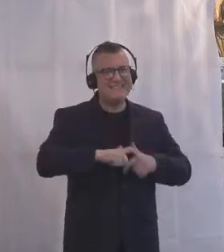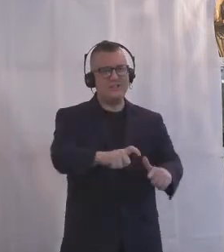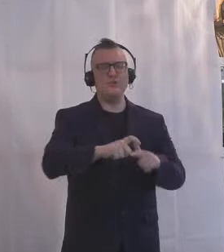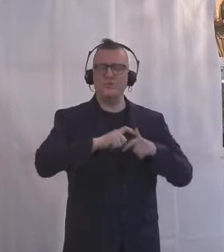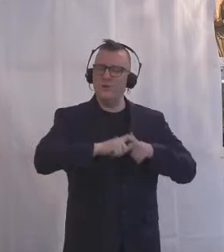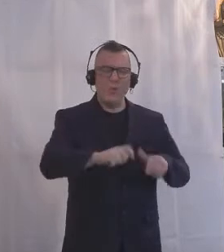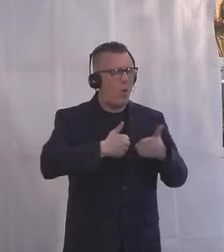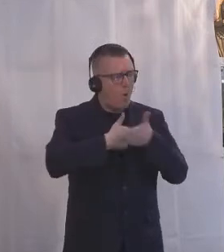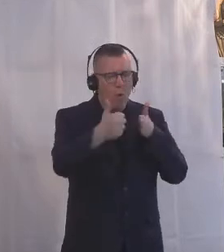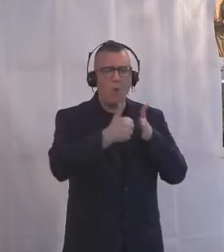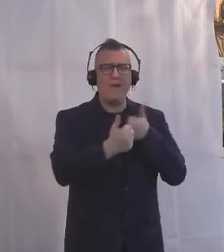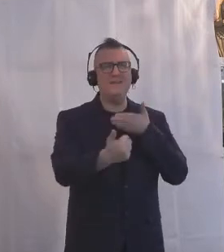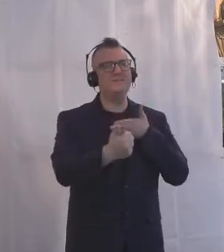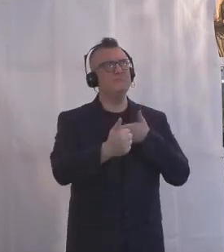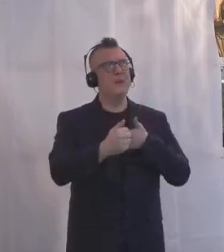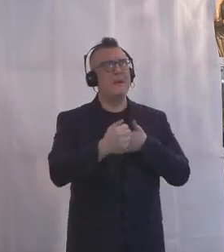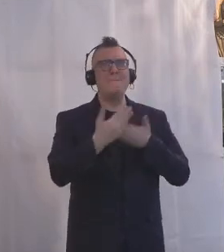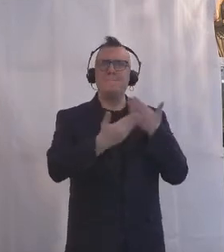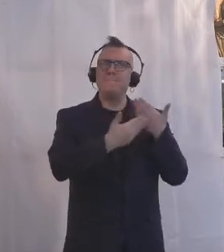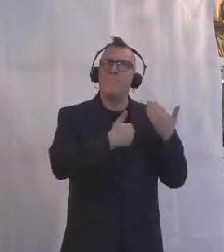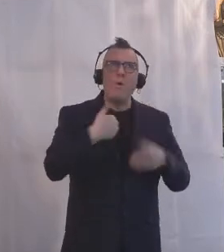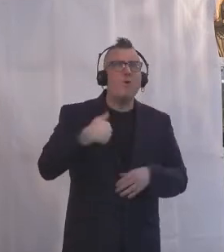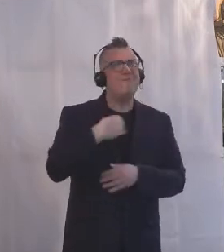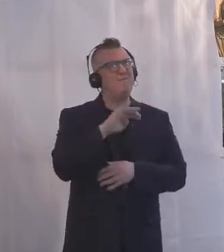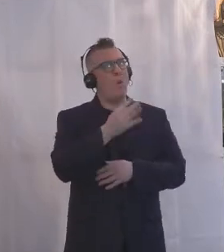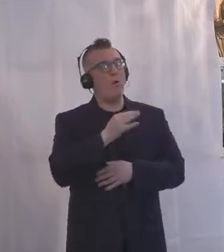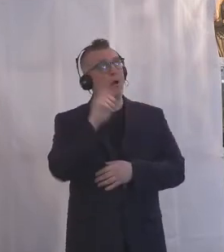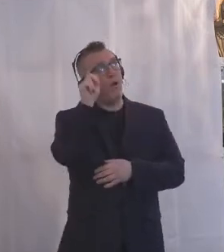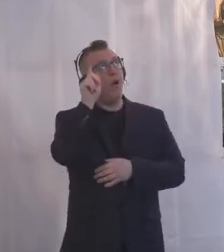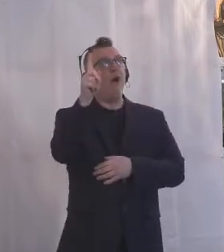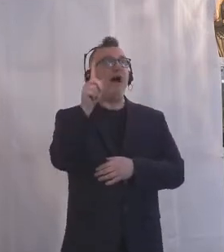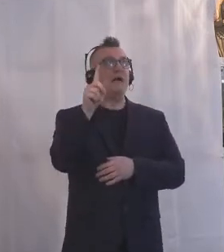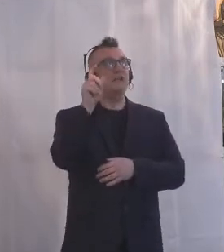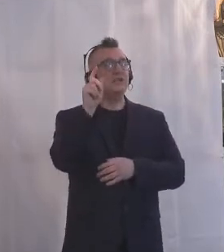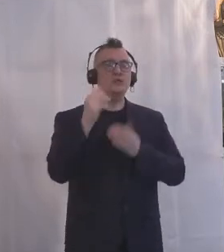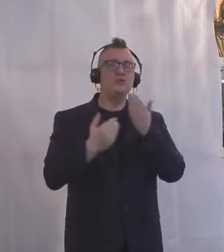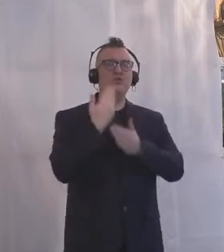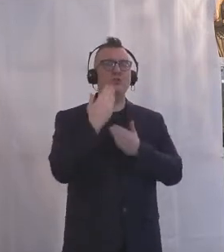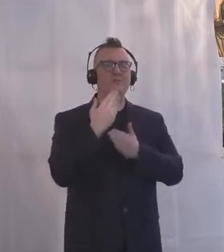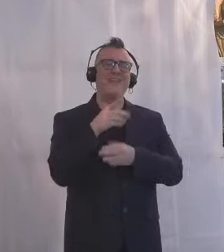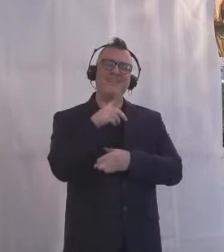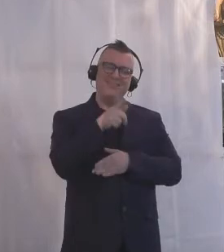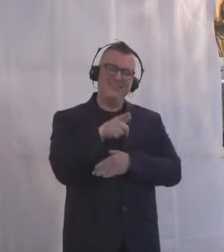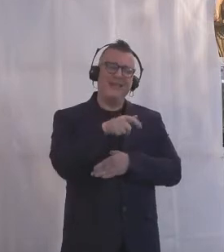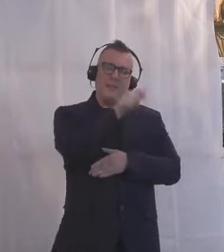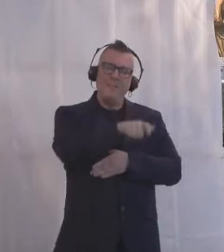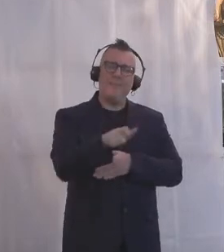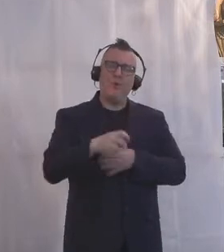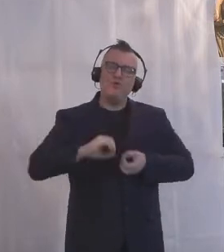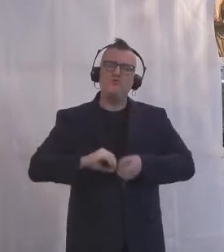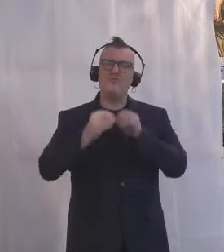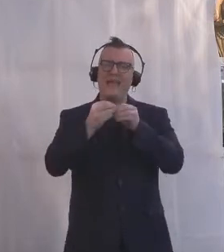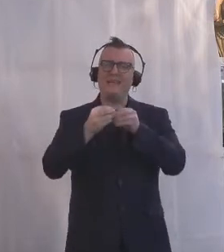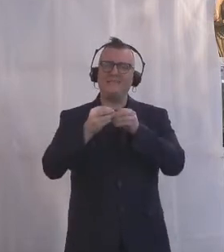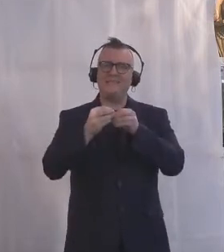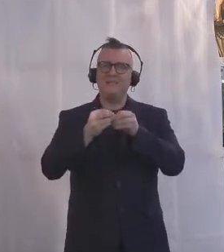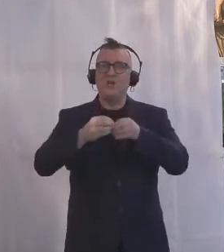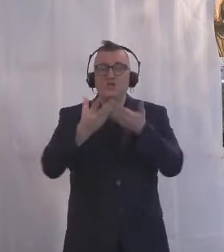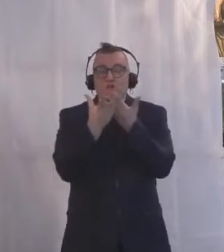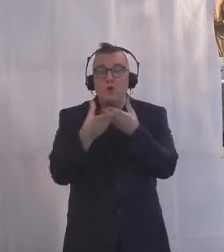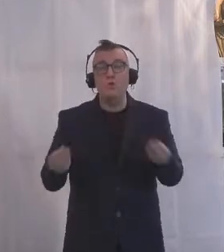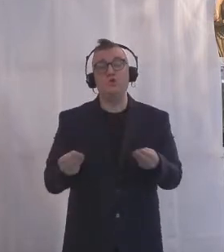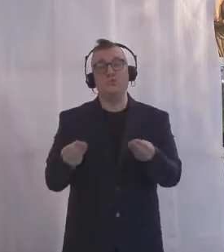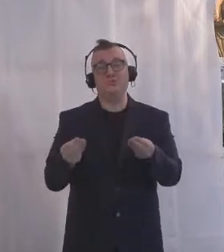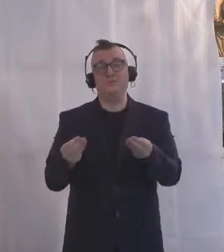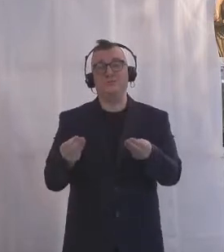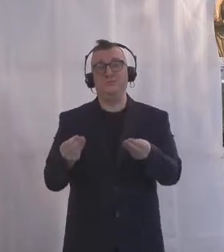in the morning, ping ideas, and they're the ones that actually plug that gap. And I